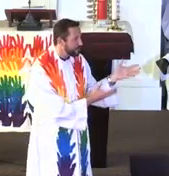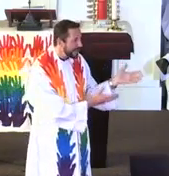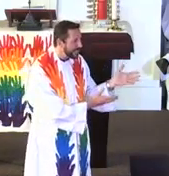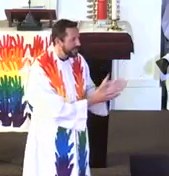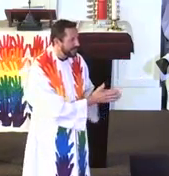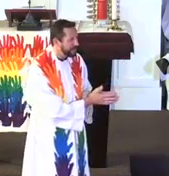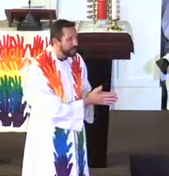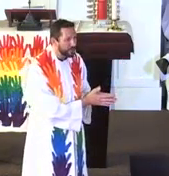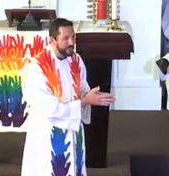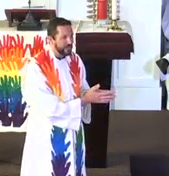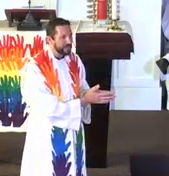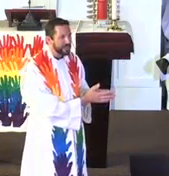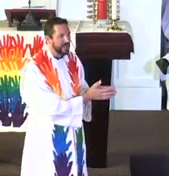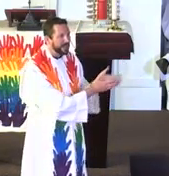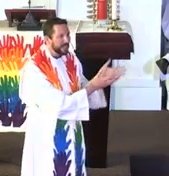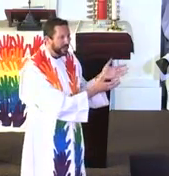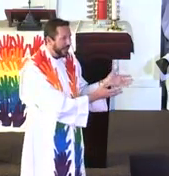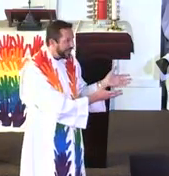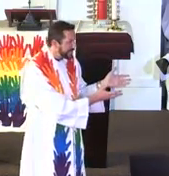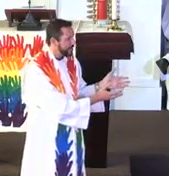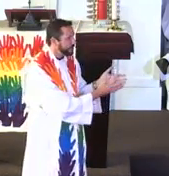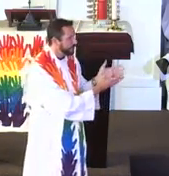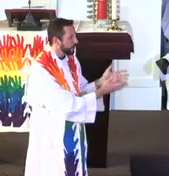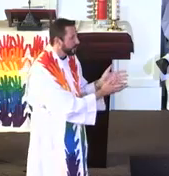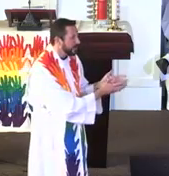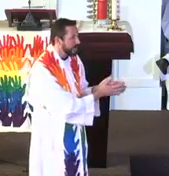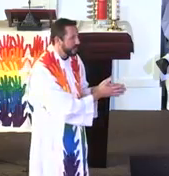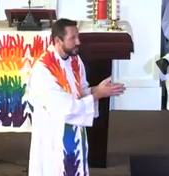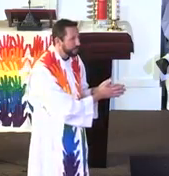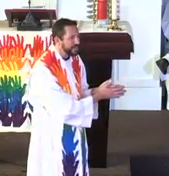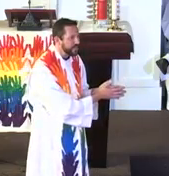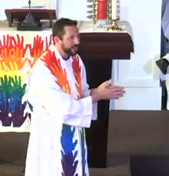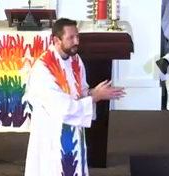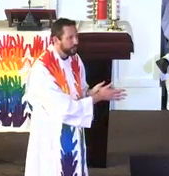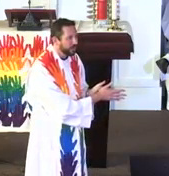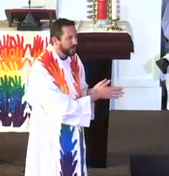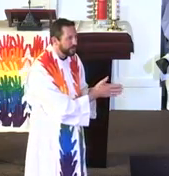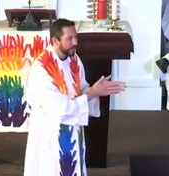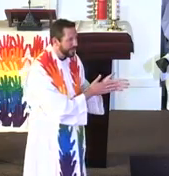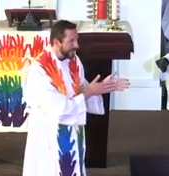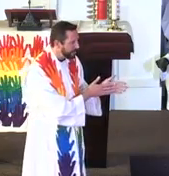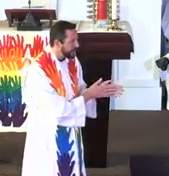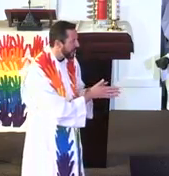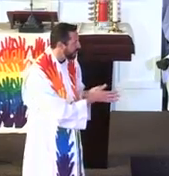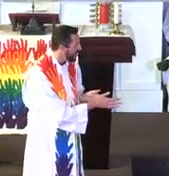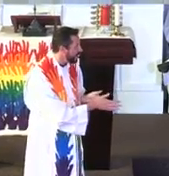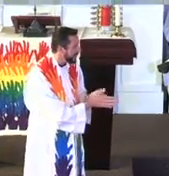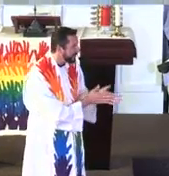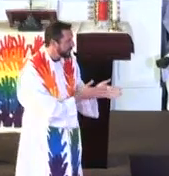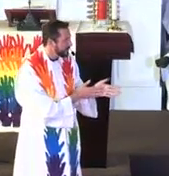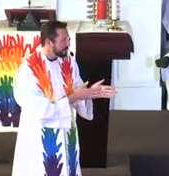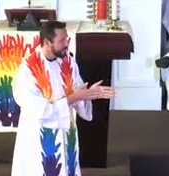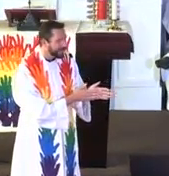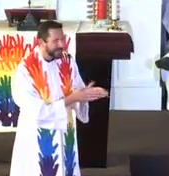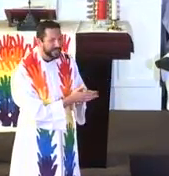have regularly at the 11 o'clock service our ASL for interpretation for those who are deaf and hard of